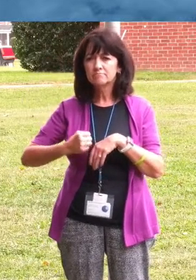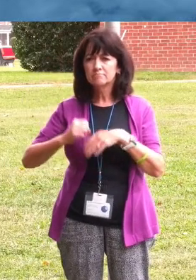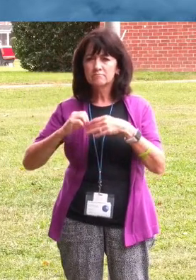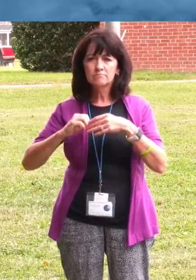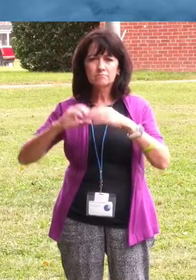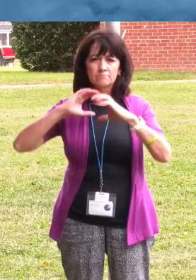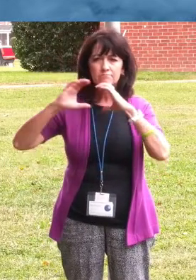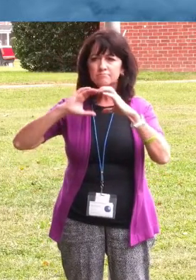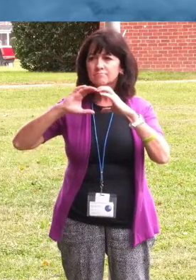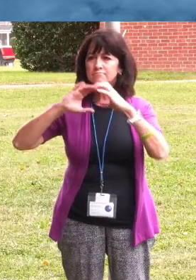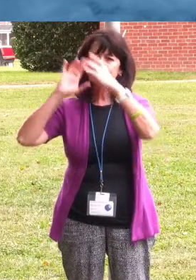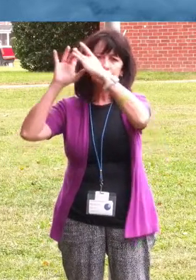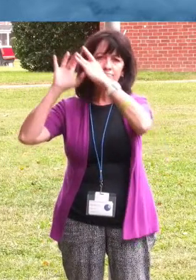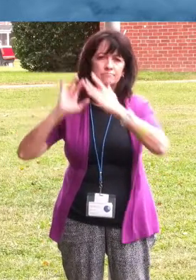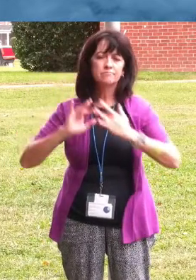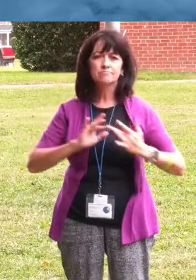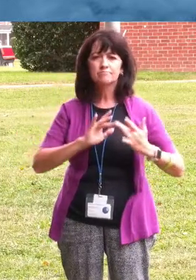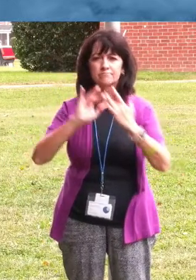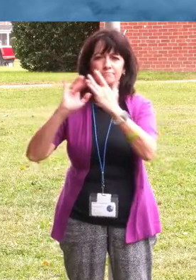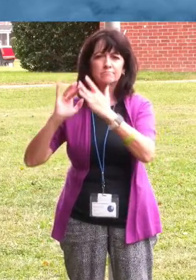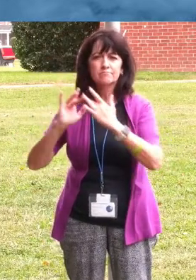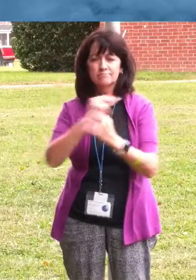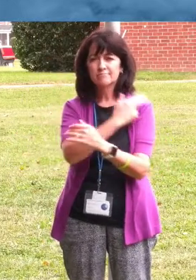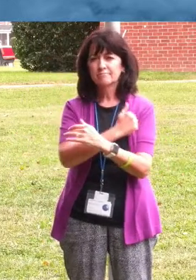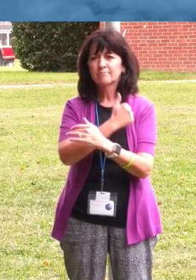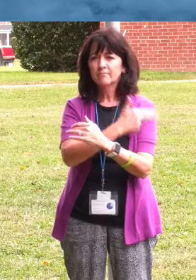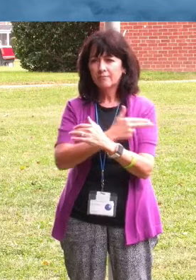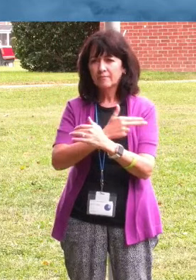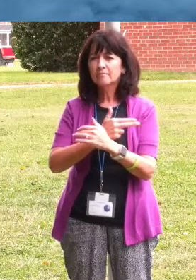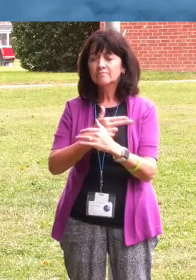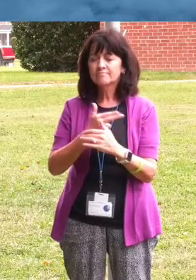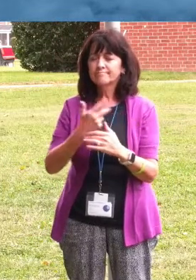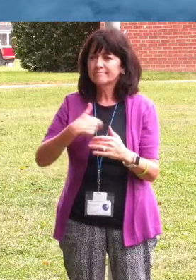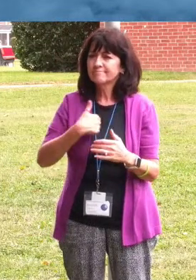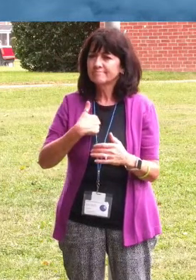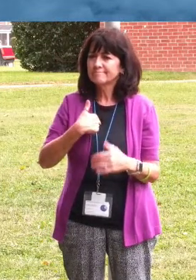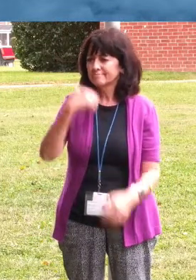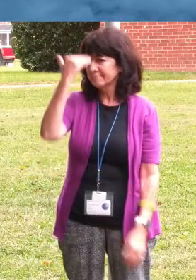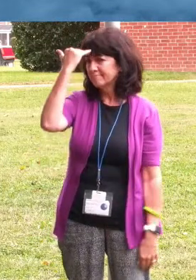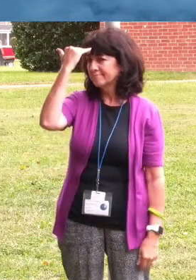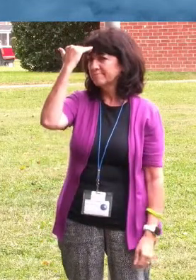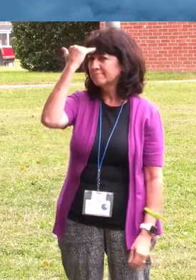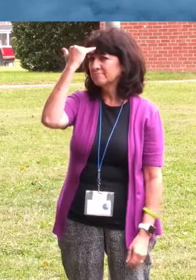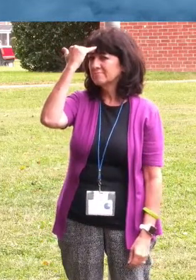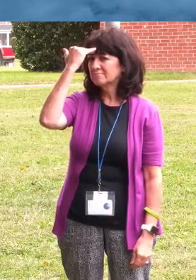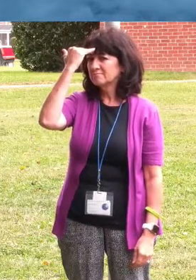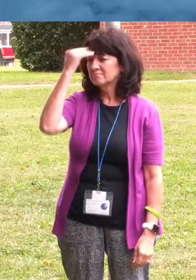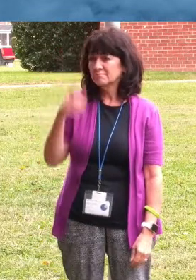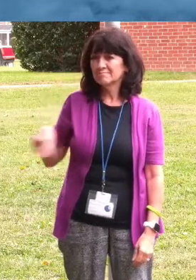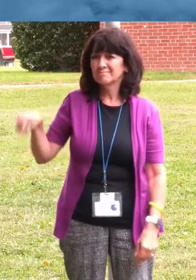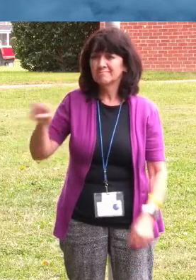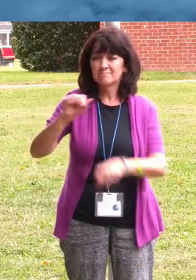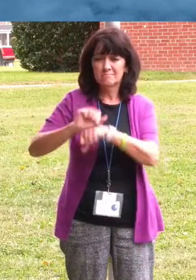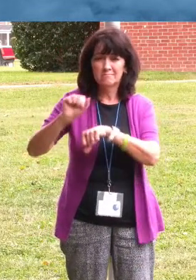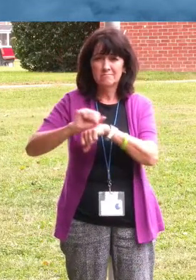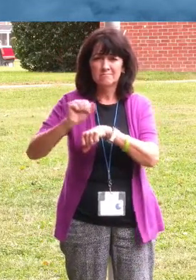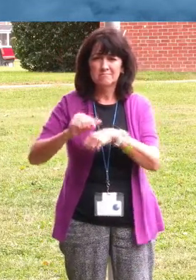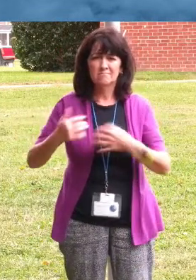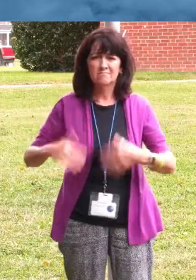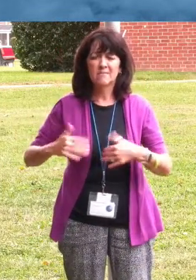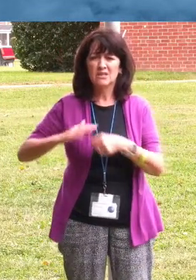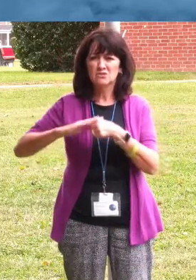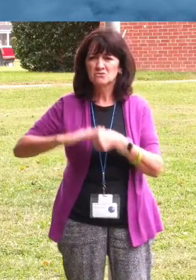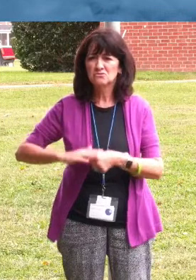facilities like this one, and we're just mindful of the stress that you've been under, the difficult conditions, fear,